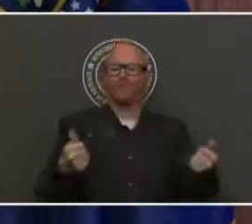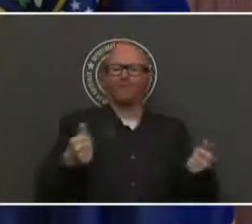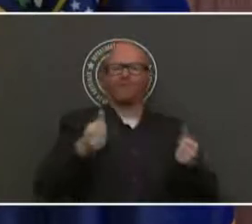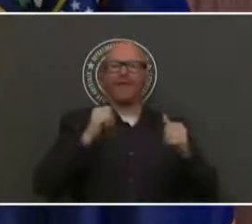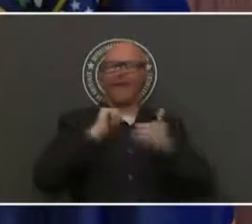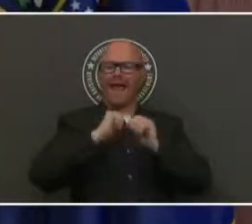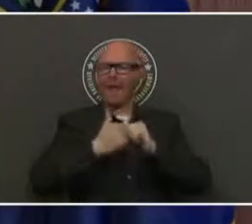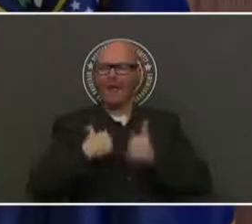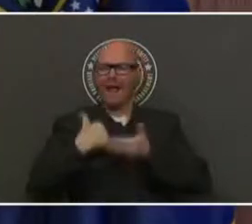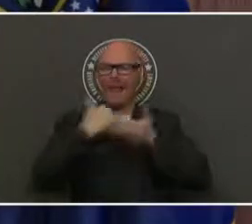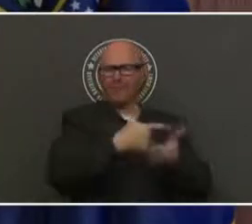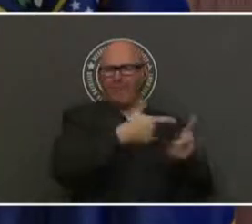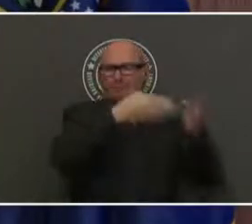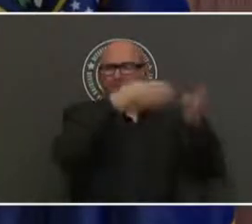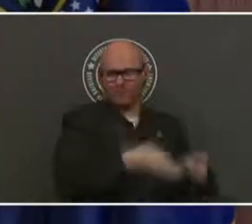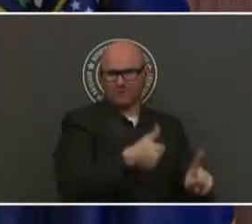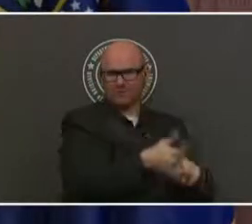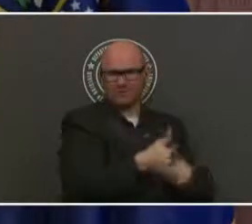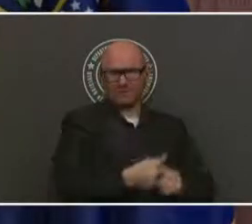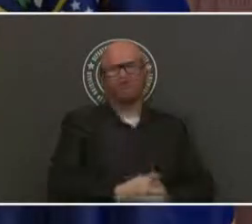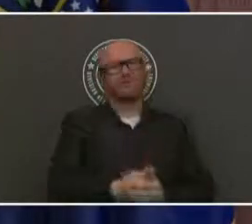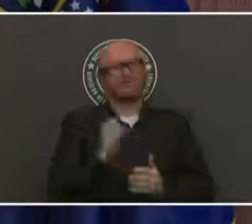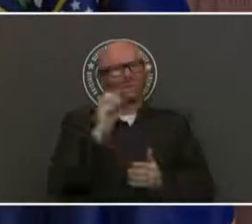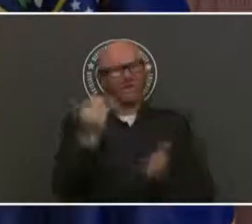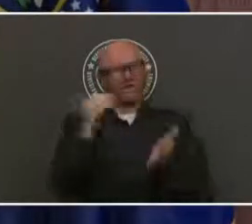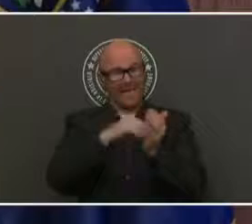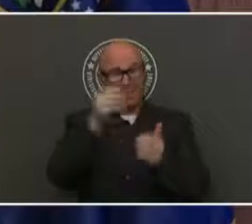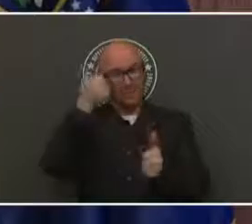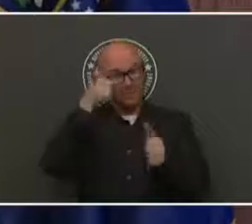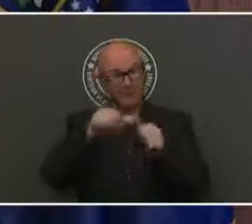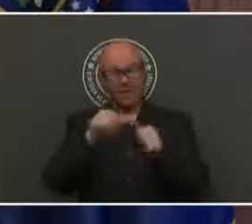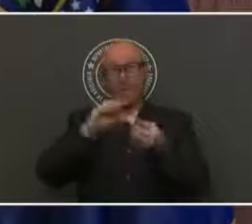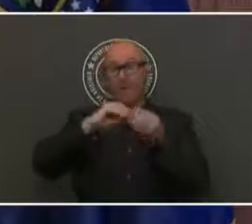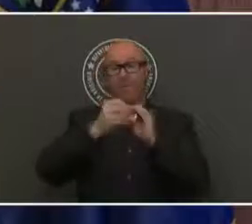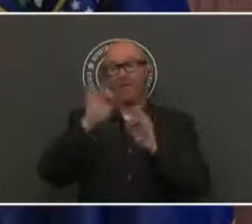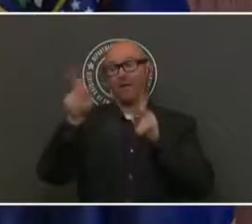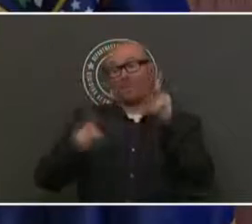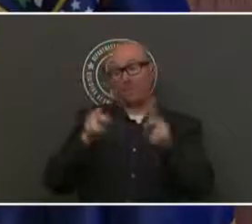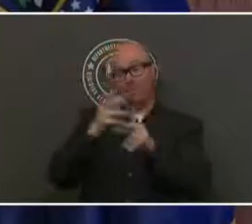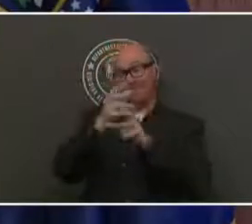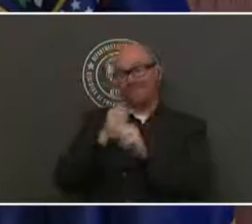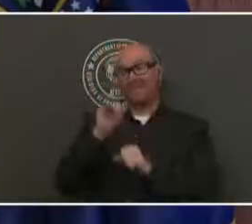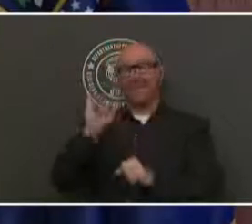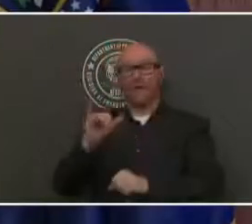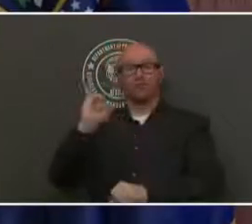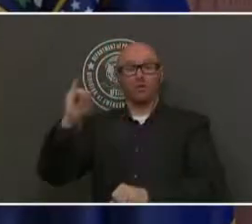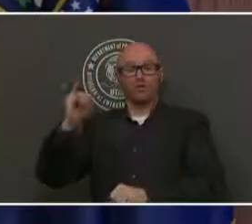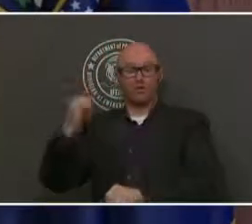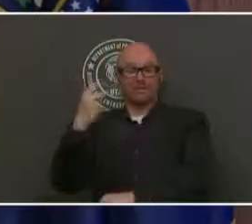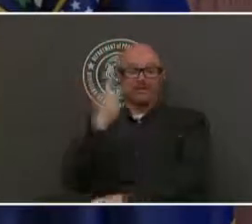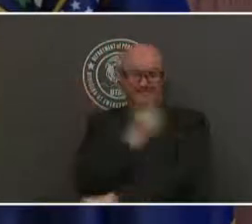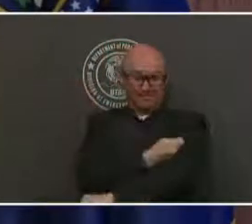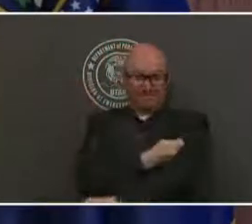age, between the age of 18 and 45. If it's the case that we want to pause with that subgroup for a while and use this